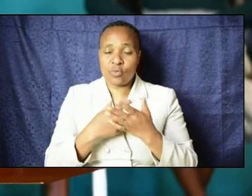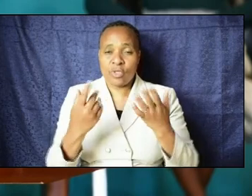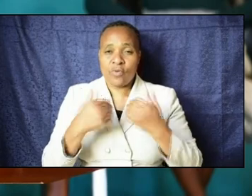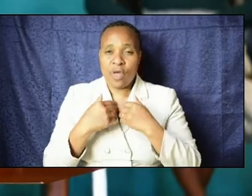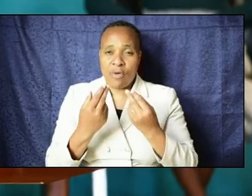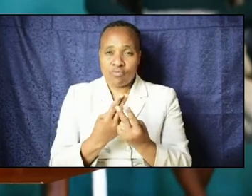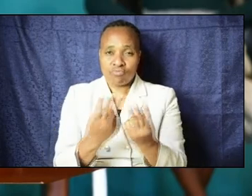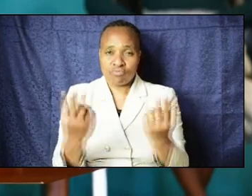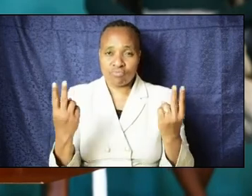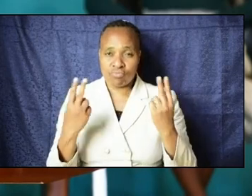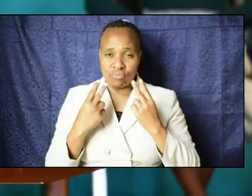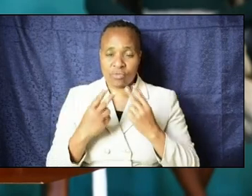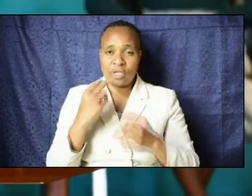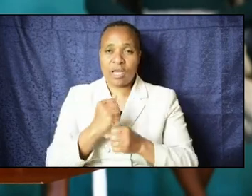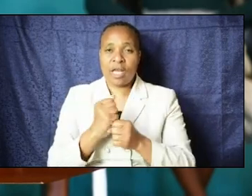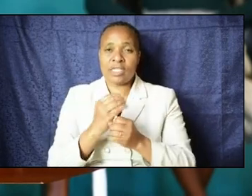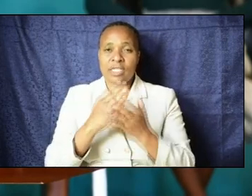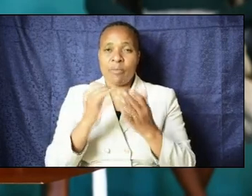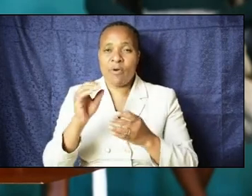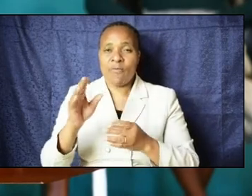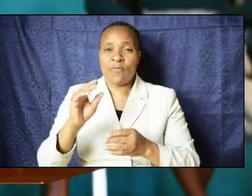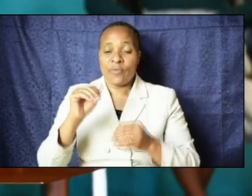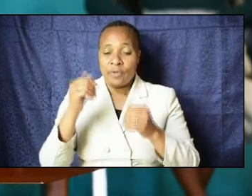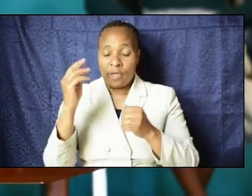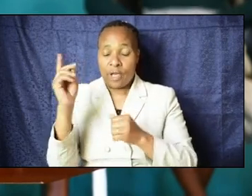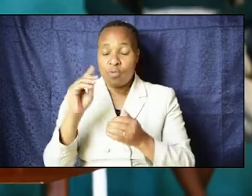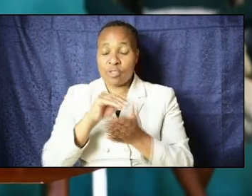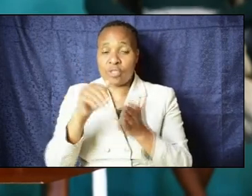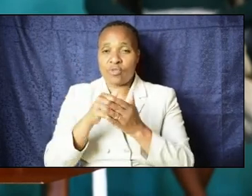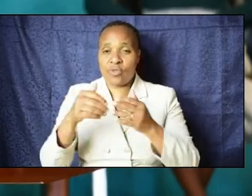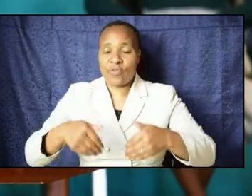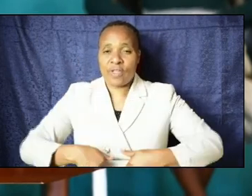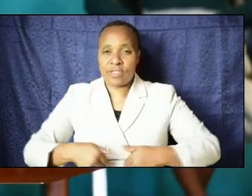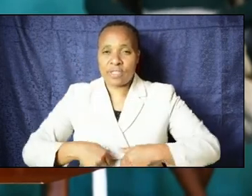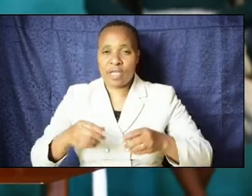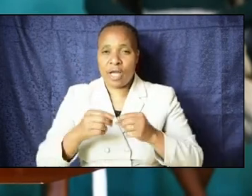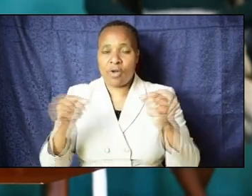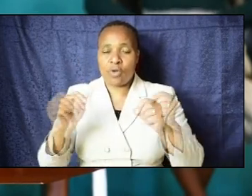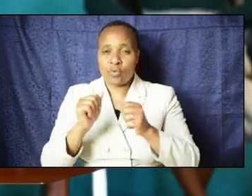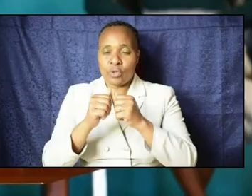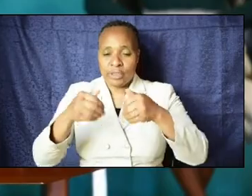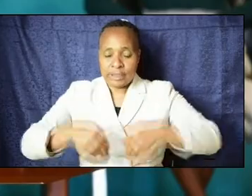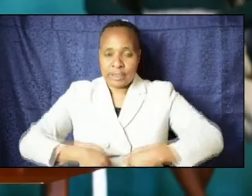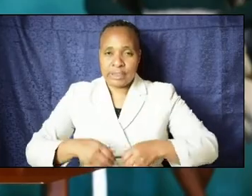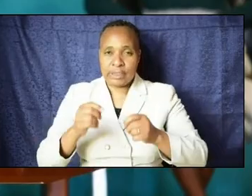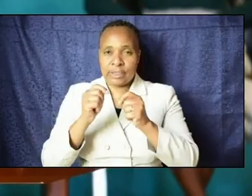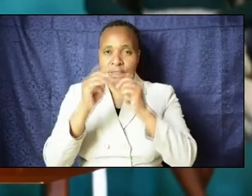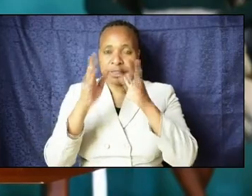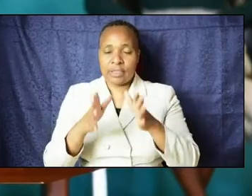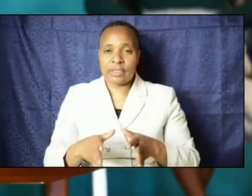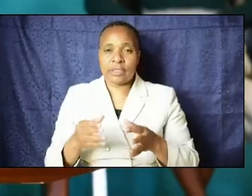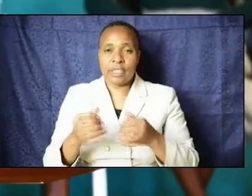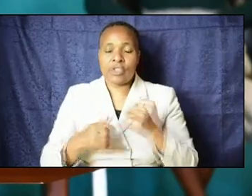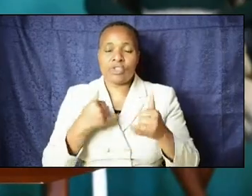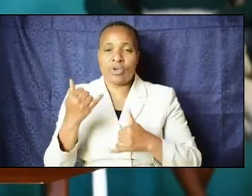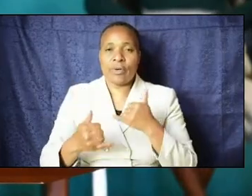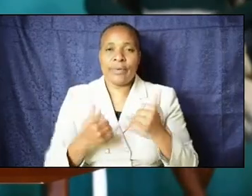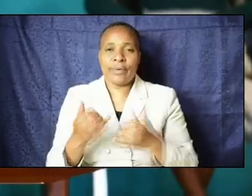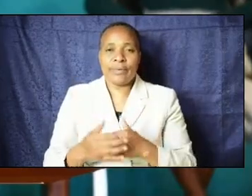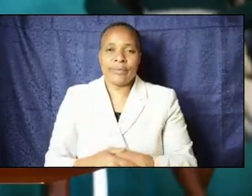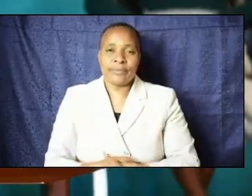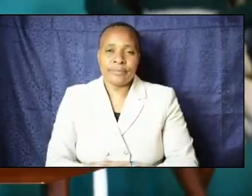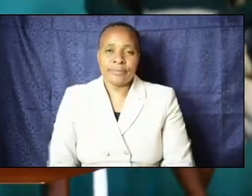panel being done by some of the Nairobi Central teens, along with their teen teachers. Enjoy!